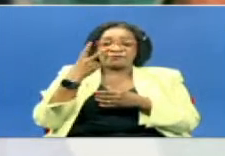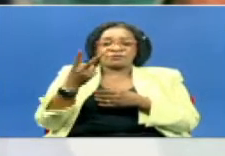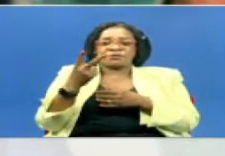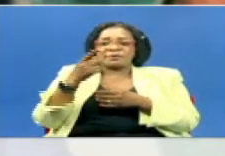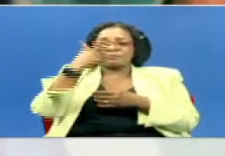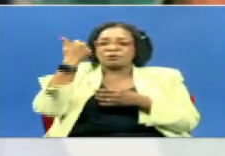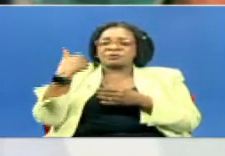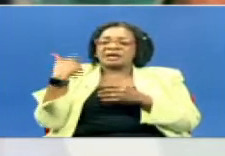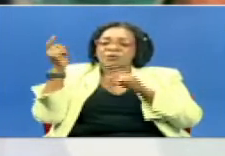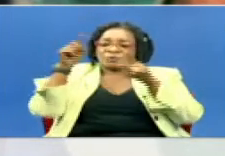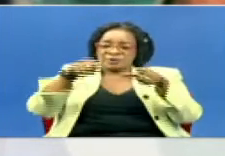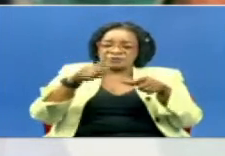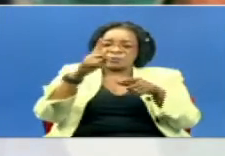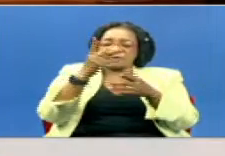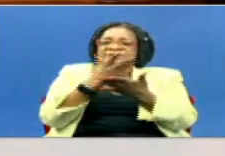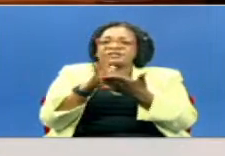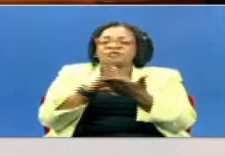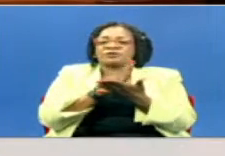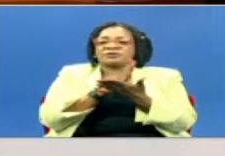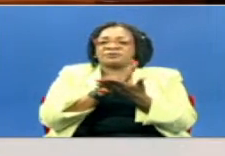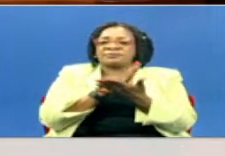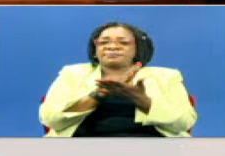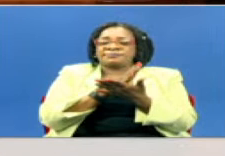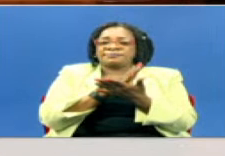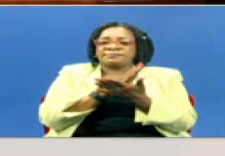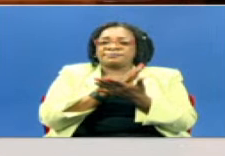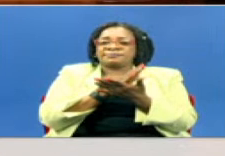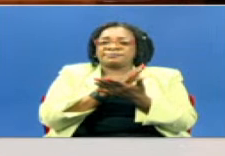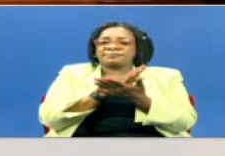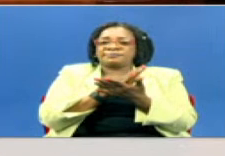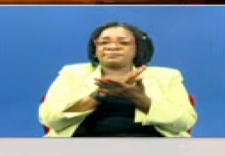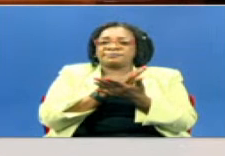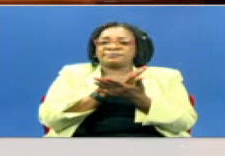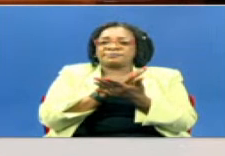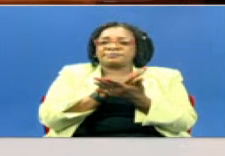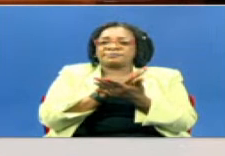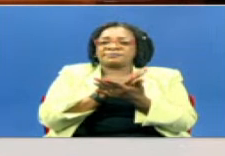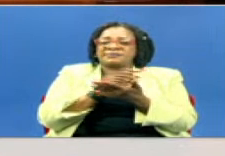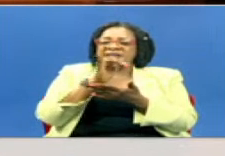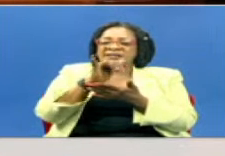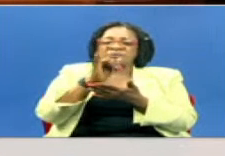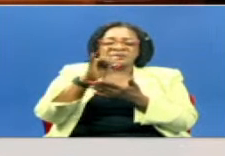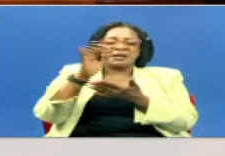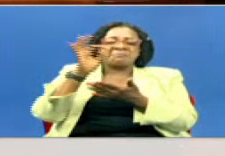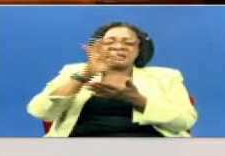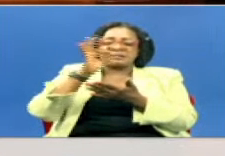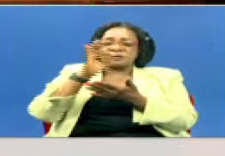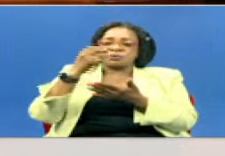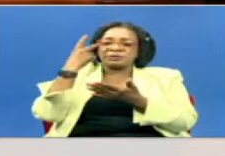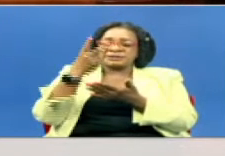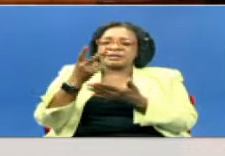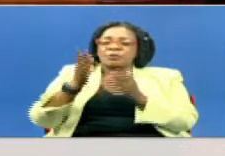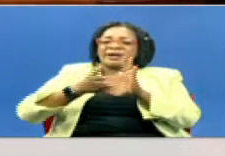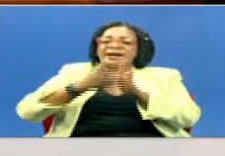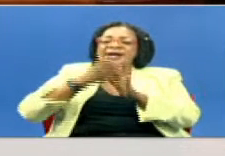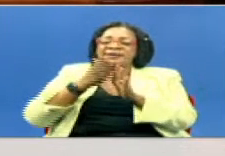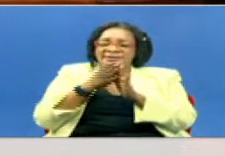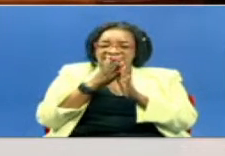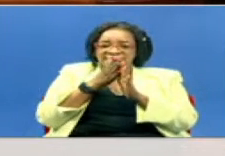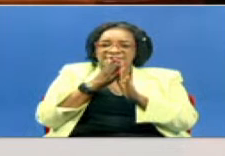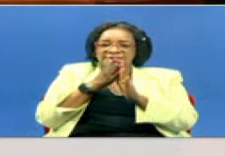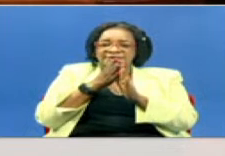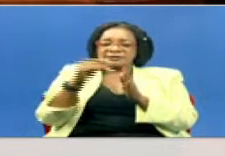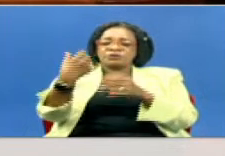one of the sessions of the House committee, and it was amazing. You could see they were in a hurry to